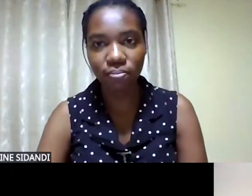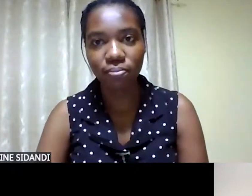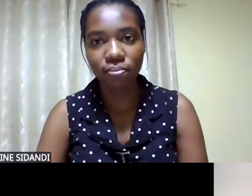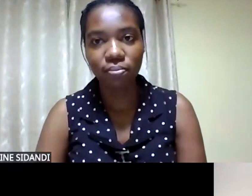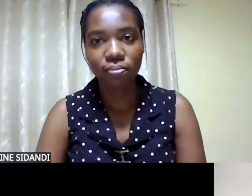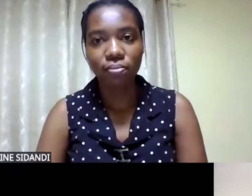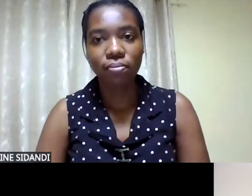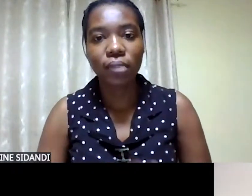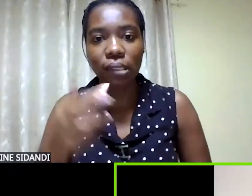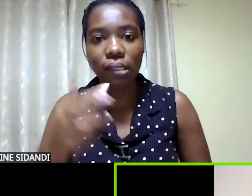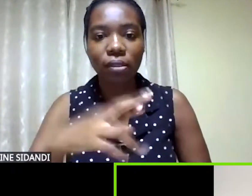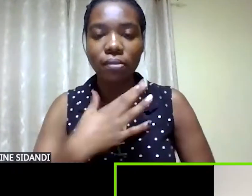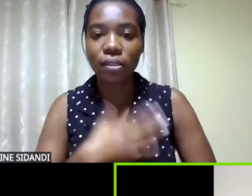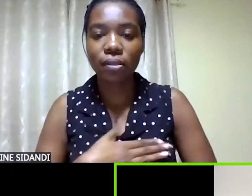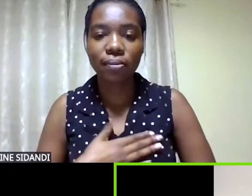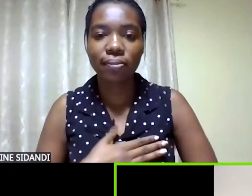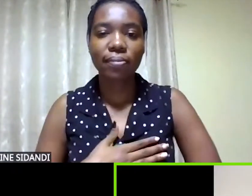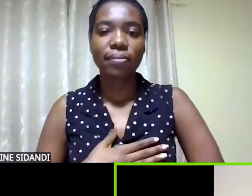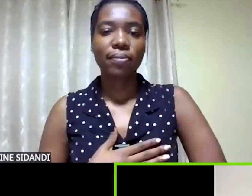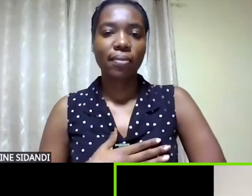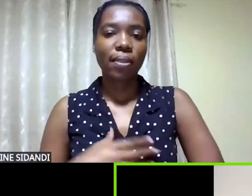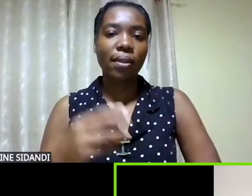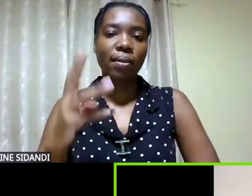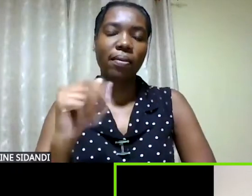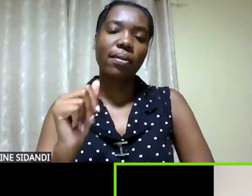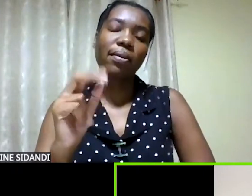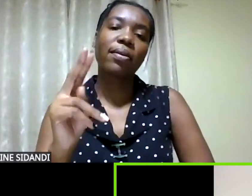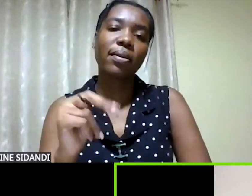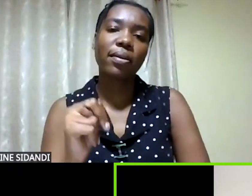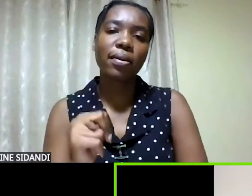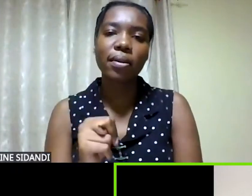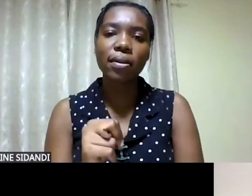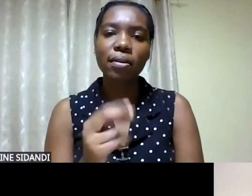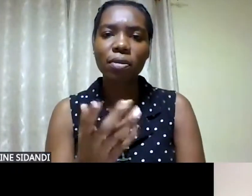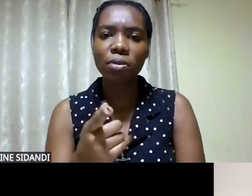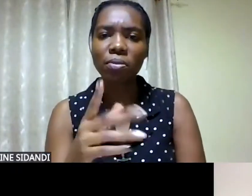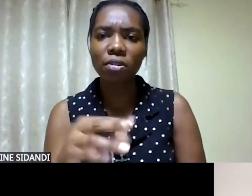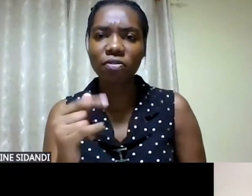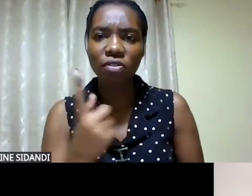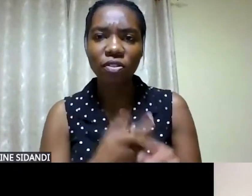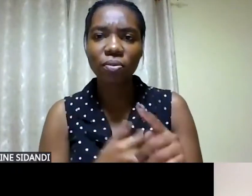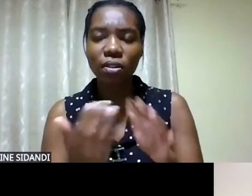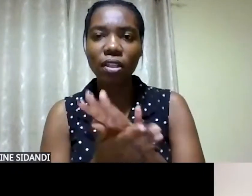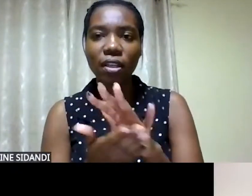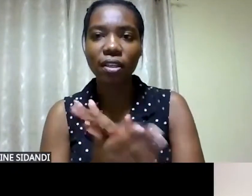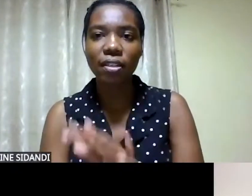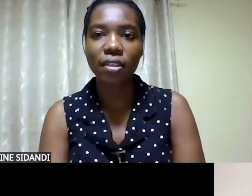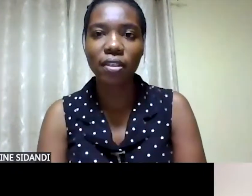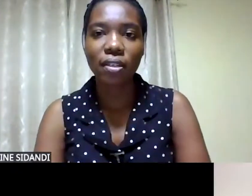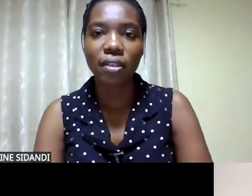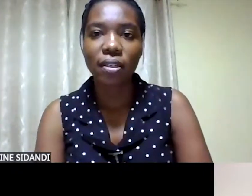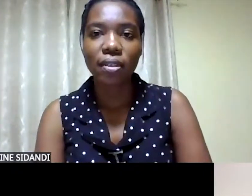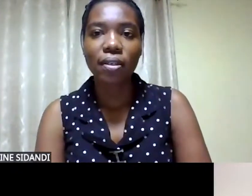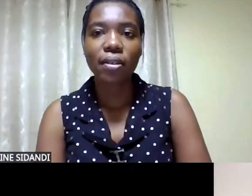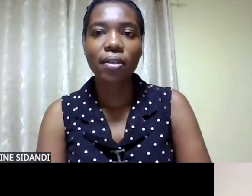repeat. Key man risk factor. I think he has picked it from one of your slides. Okay, key main risk factor.